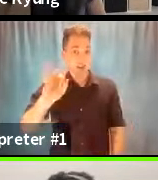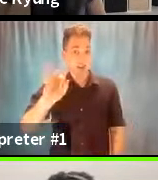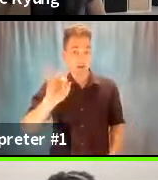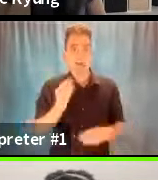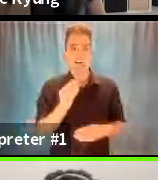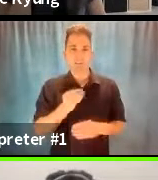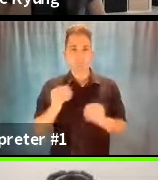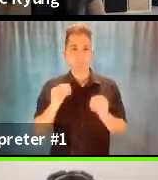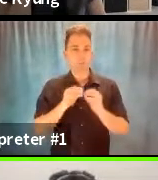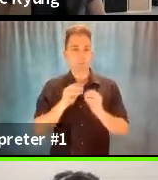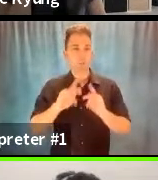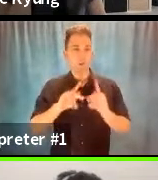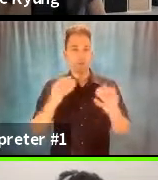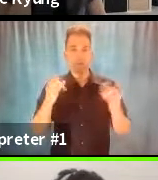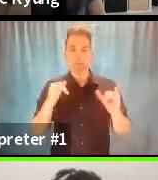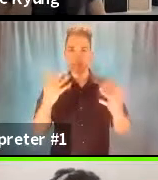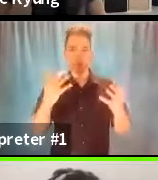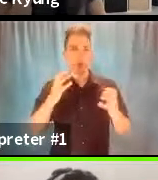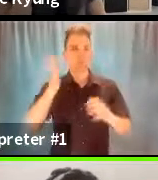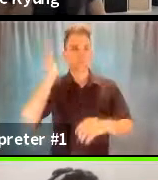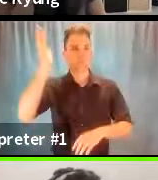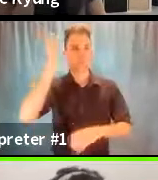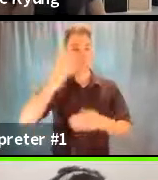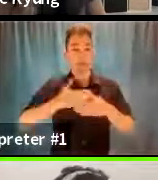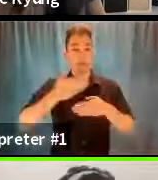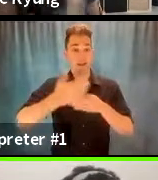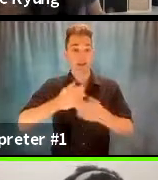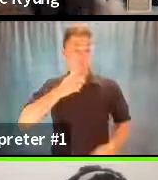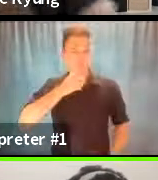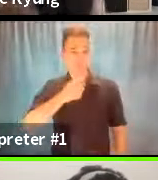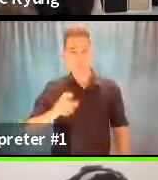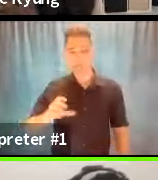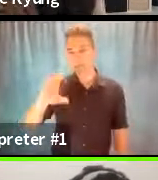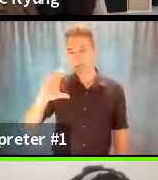speak. And next on the list is Kennard.